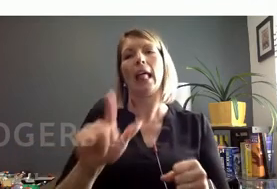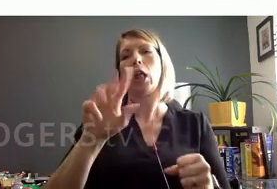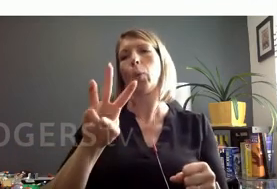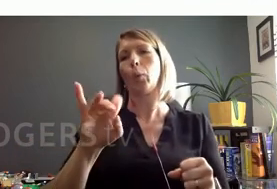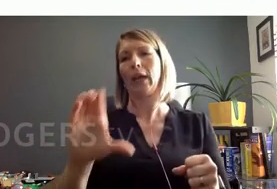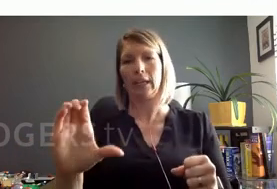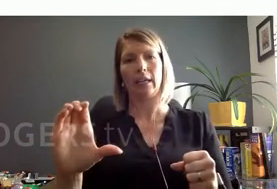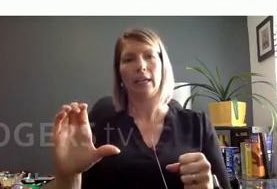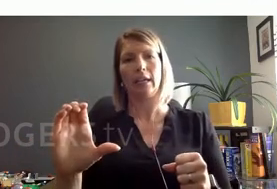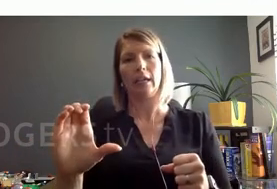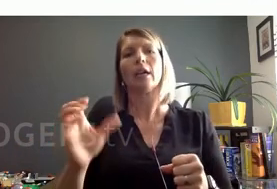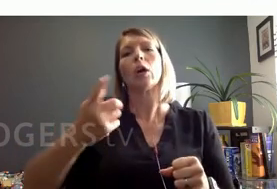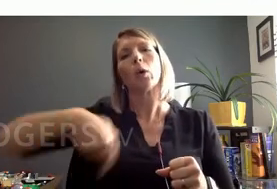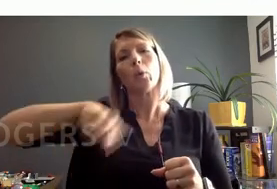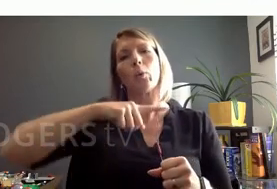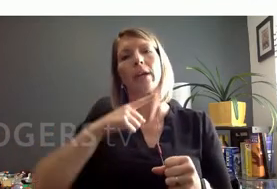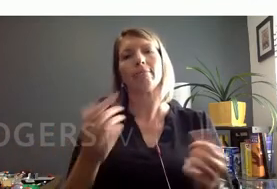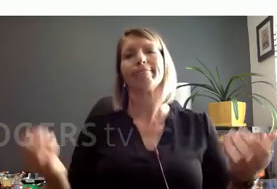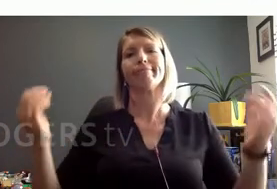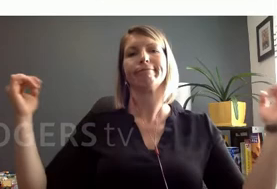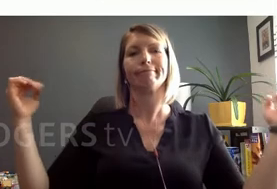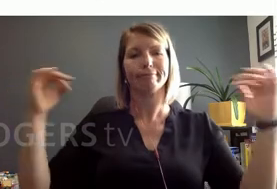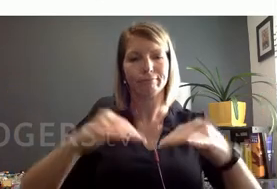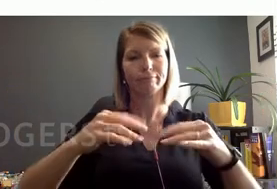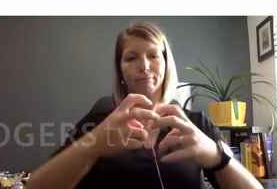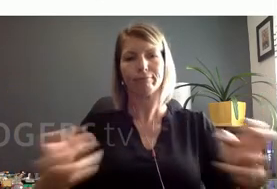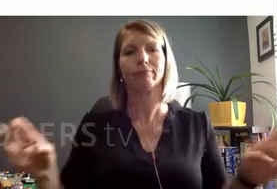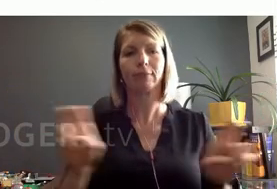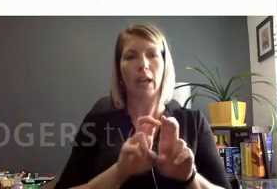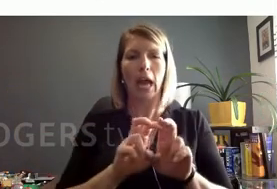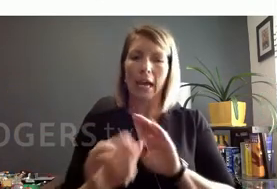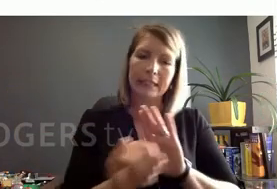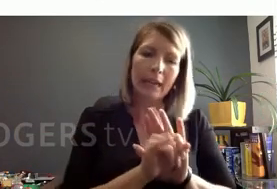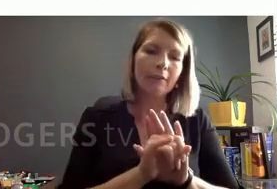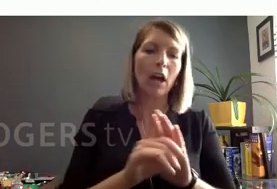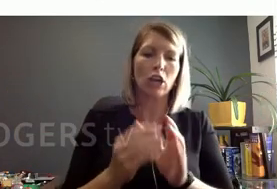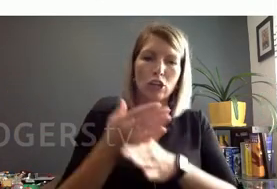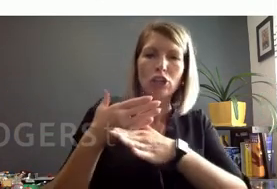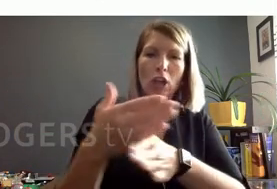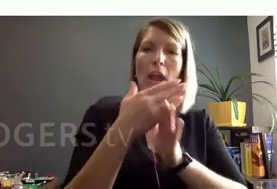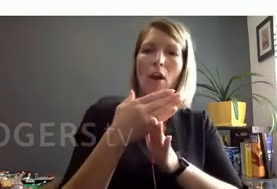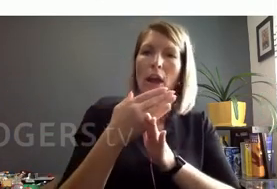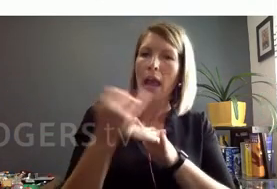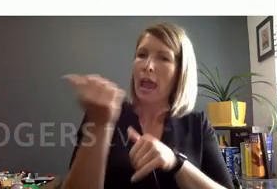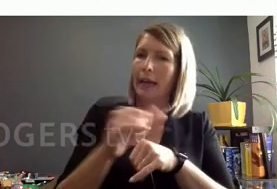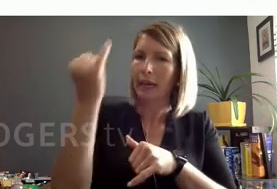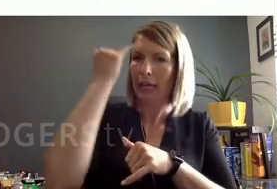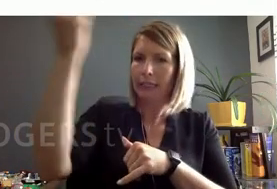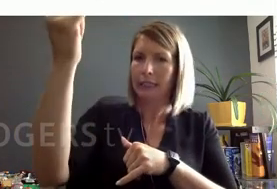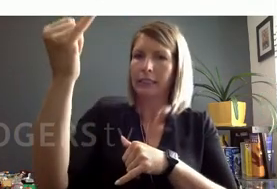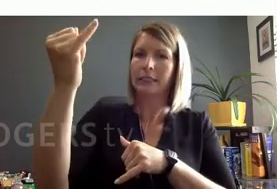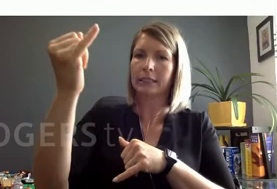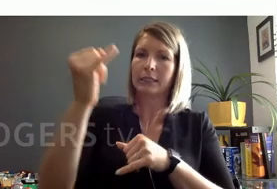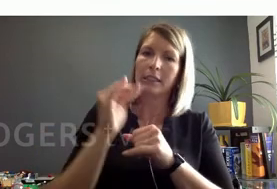collaboratively identify, share, and promote the testing of ideas and innovation in workforce development that will